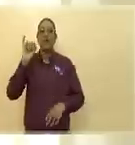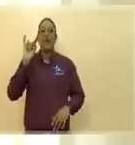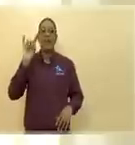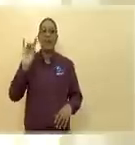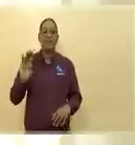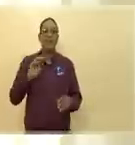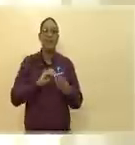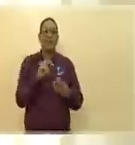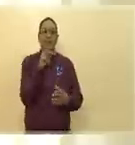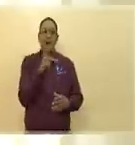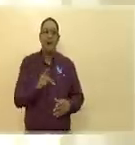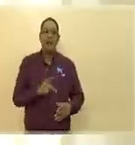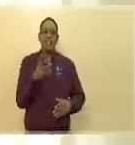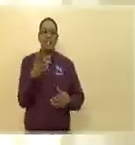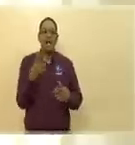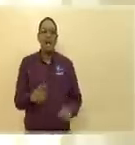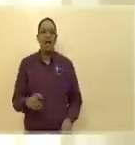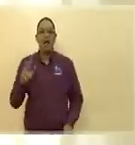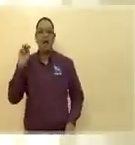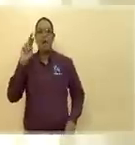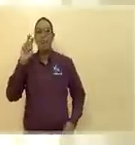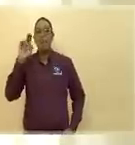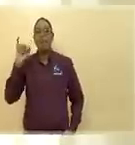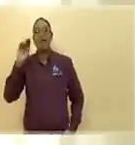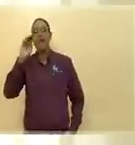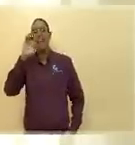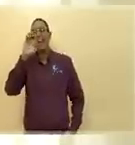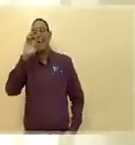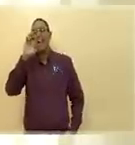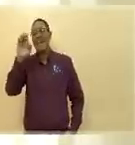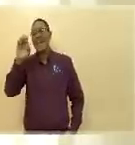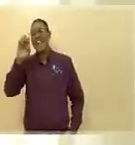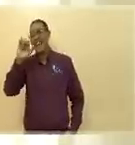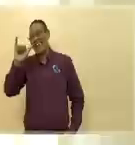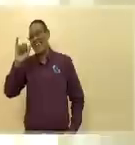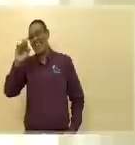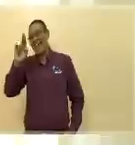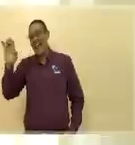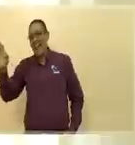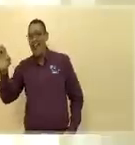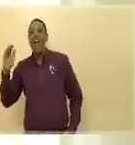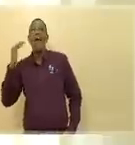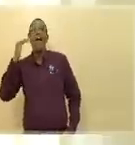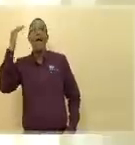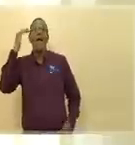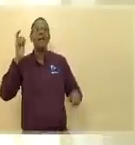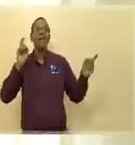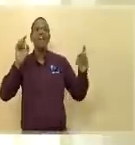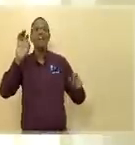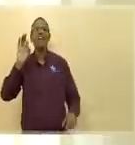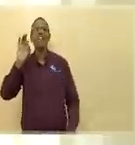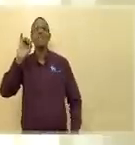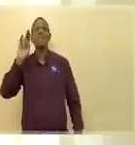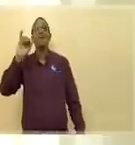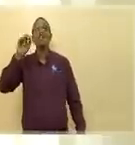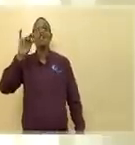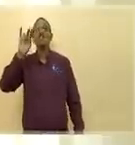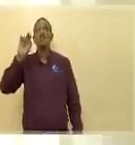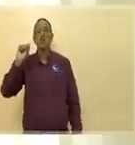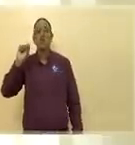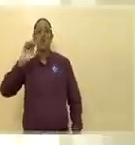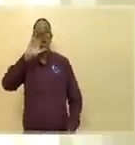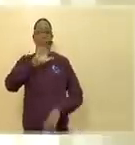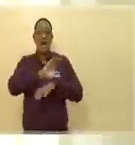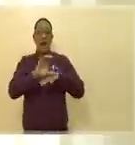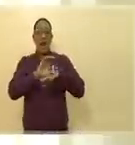in Kingston, Mr. Mervyn Eyre, the CEO and Head of Fujitsu Caribbean and Latin America and his